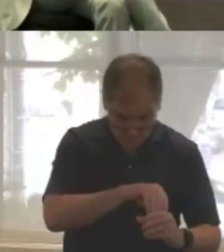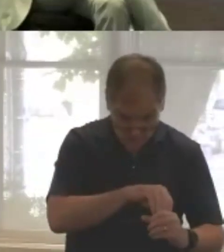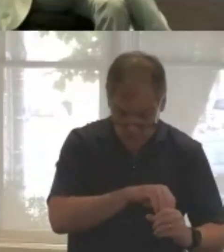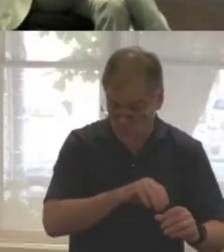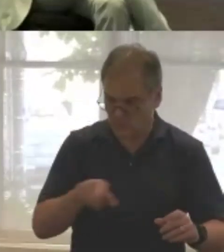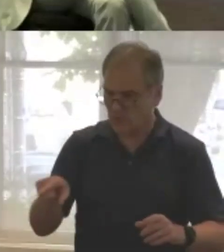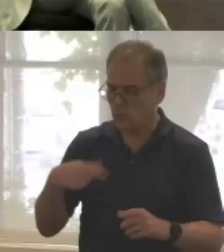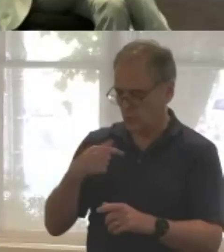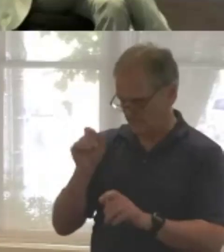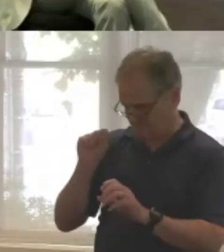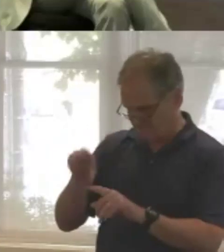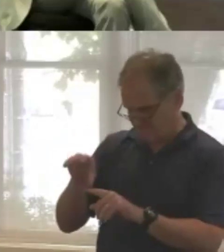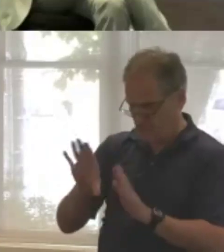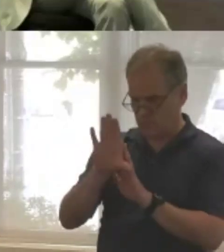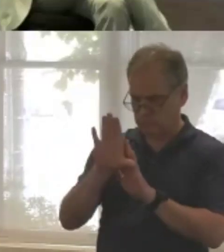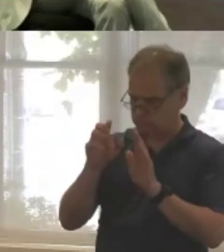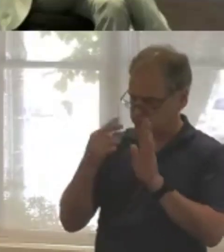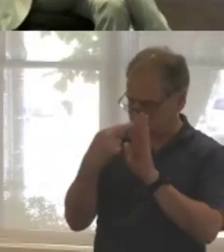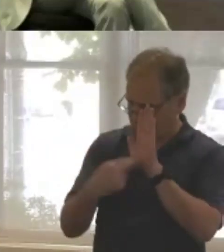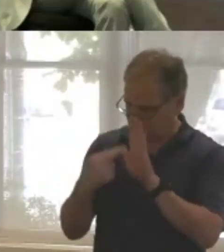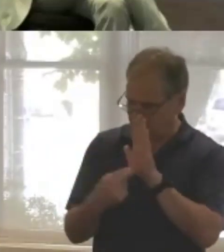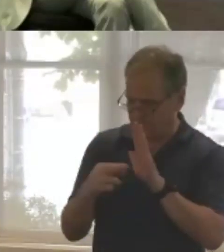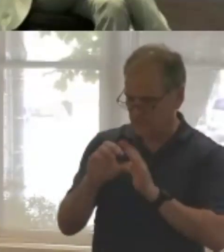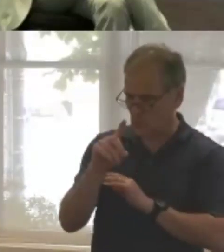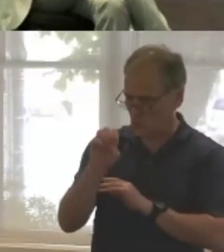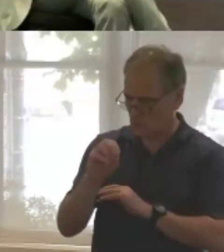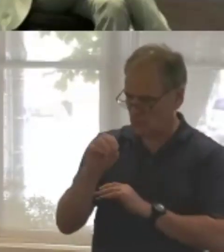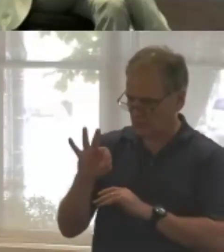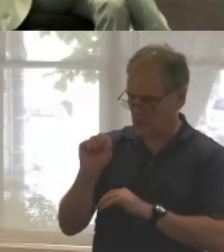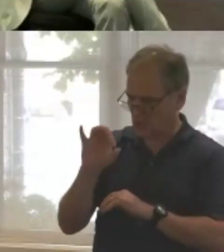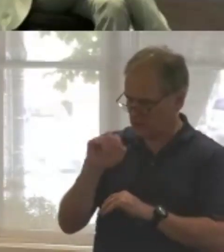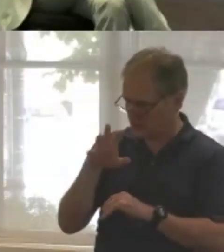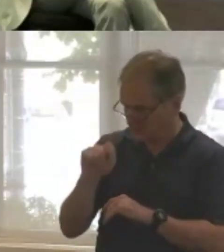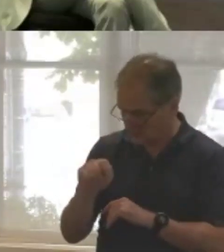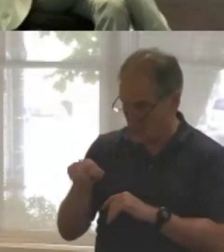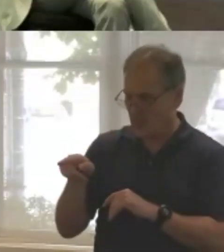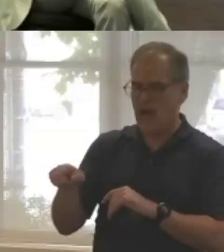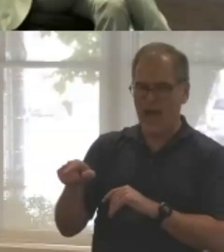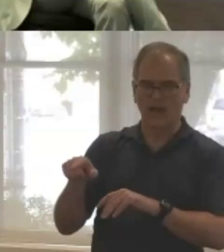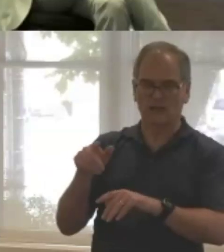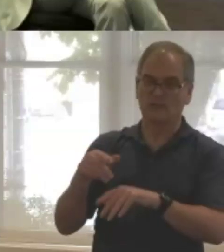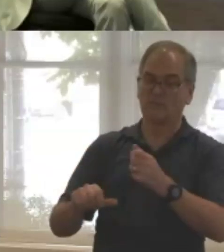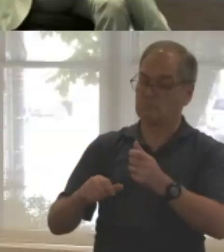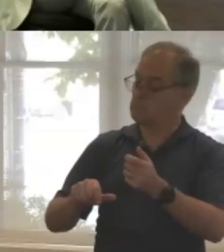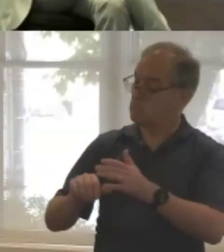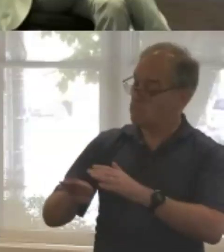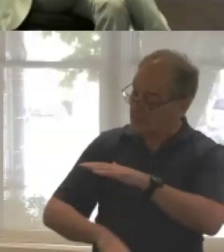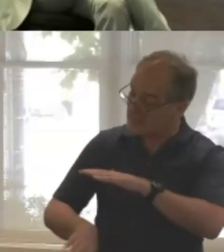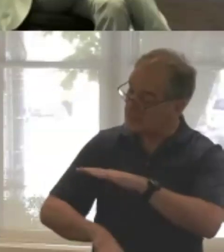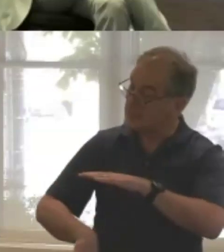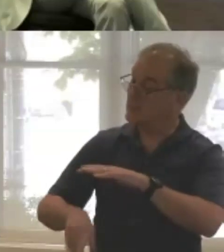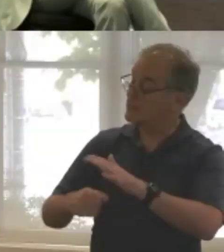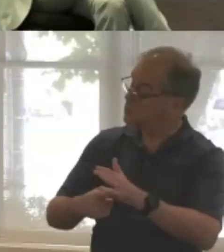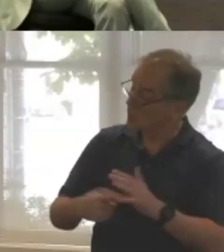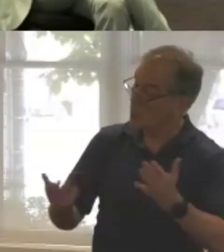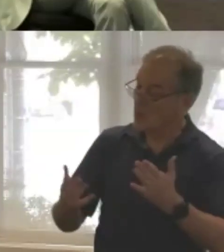code of conduct, and non-discrimination policy, essentially creating the foundation of understanding and respect for all. It's important to cover